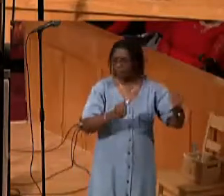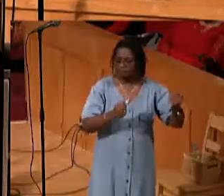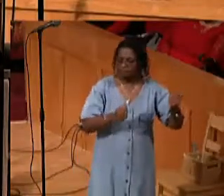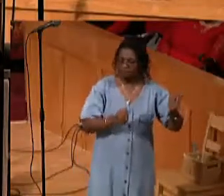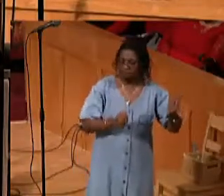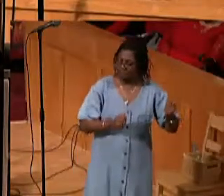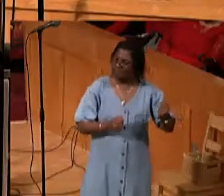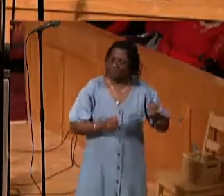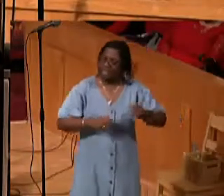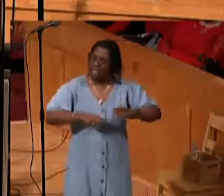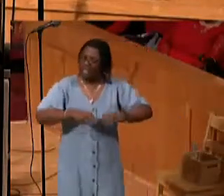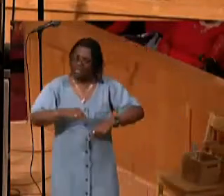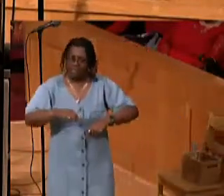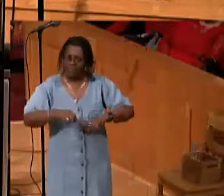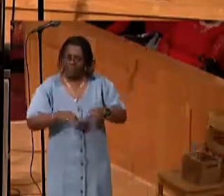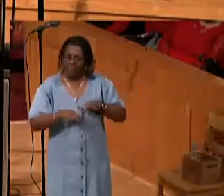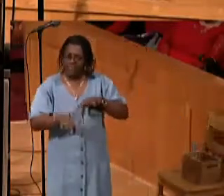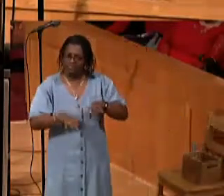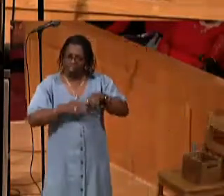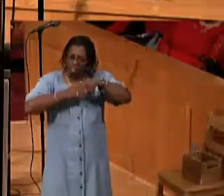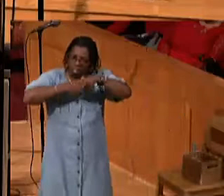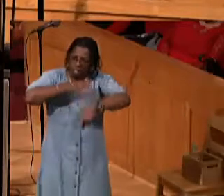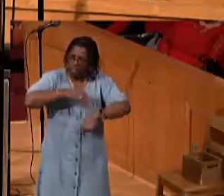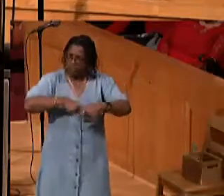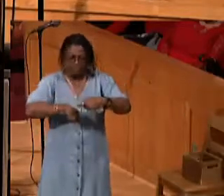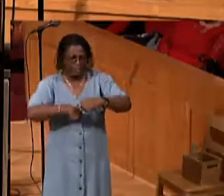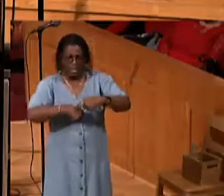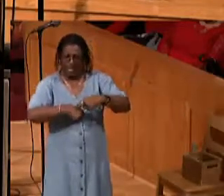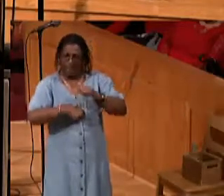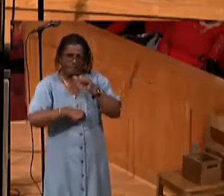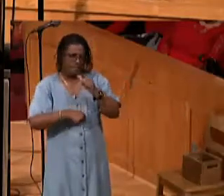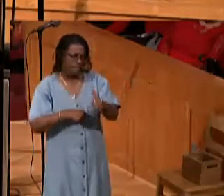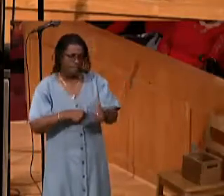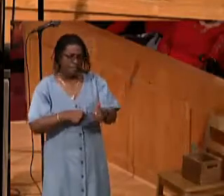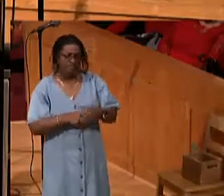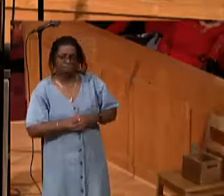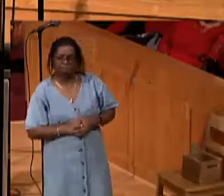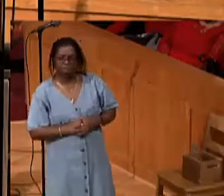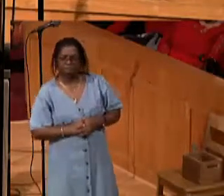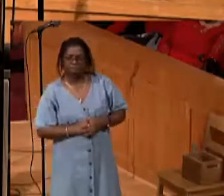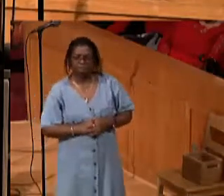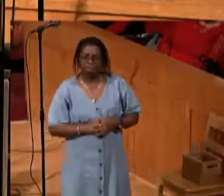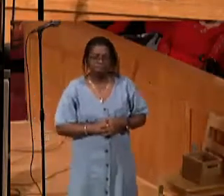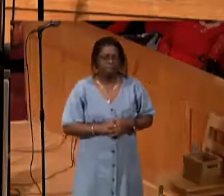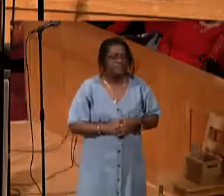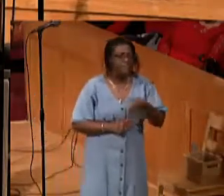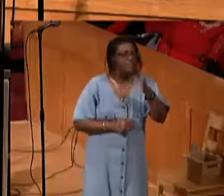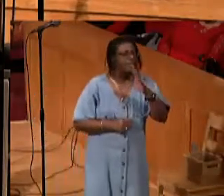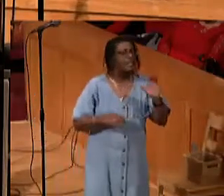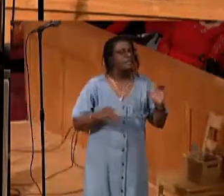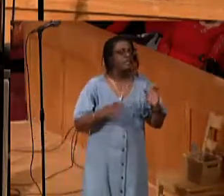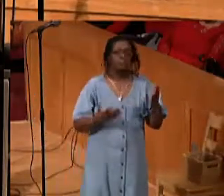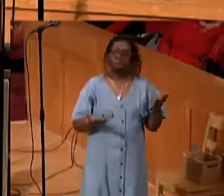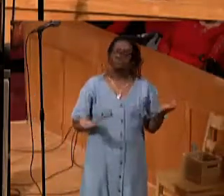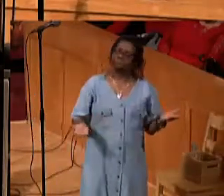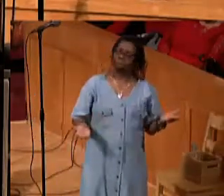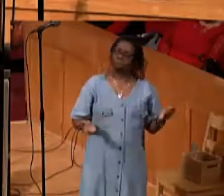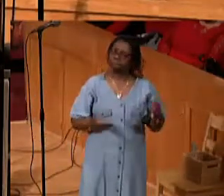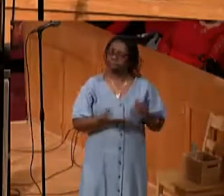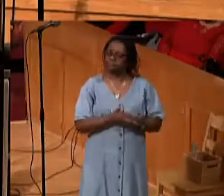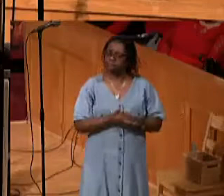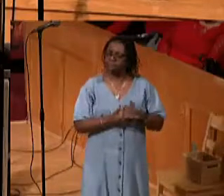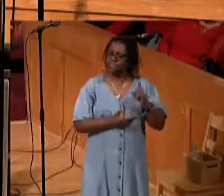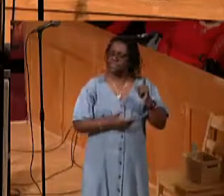to deal with that. Help me, somebody. With his arms. You know what he does while he's in